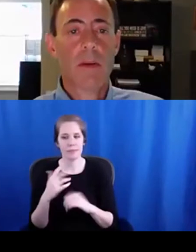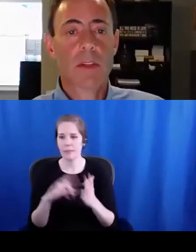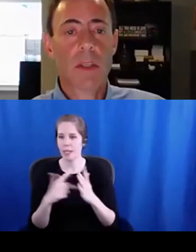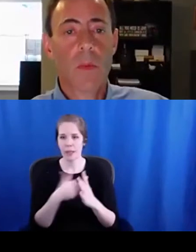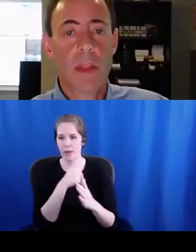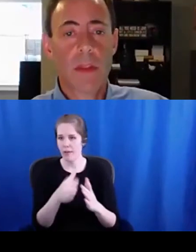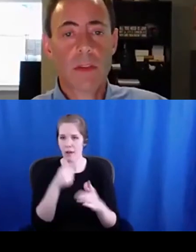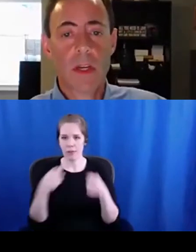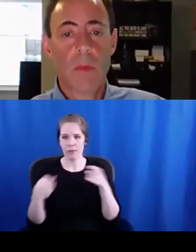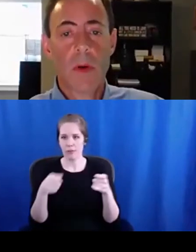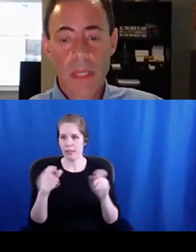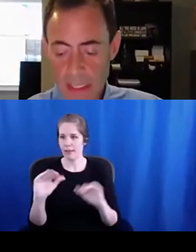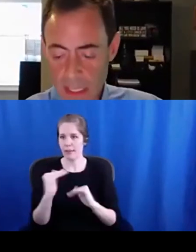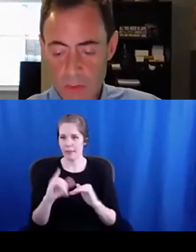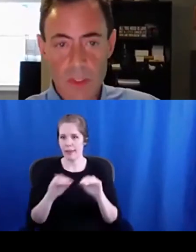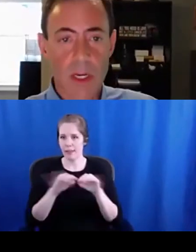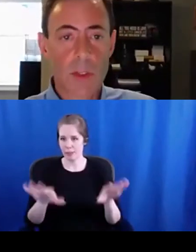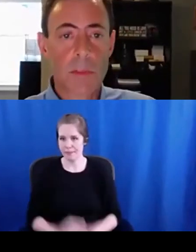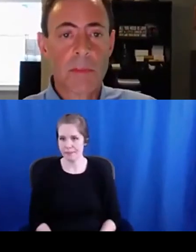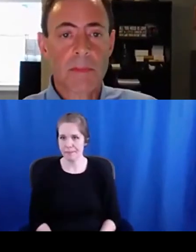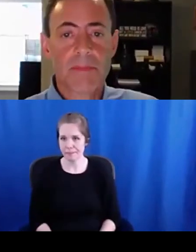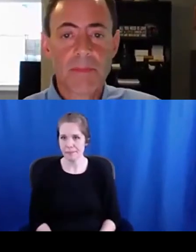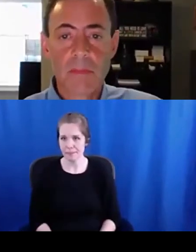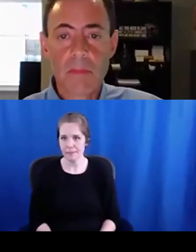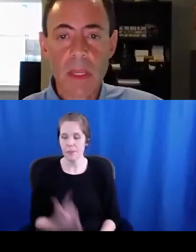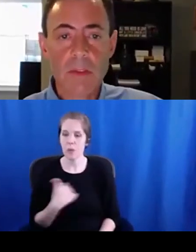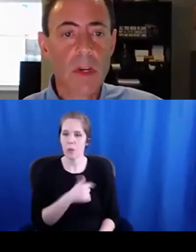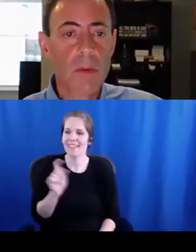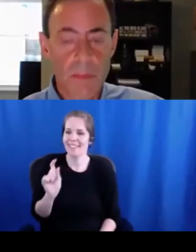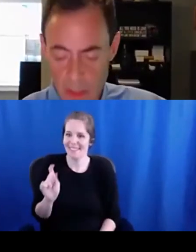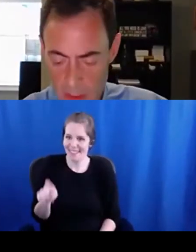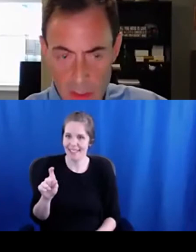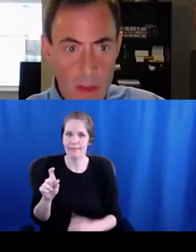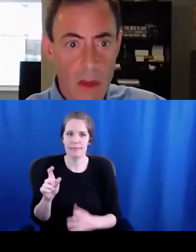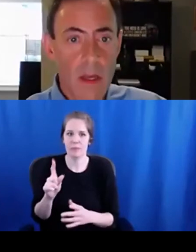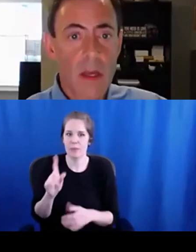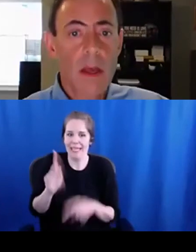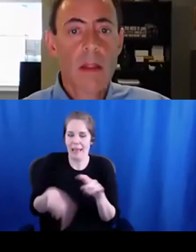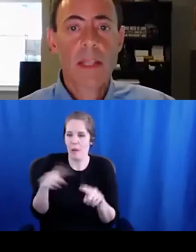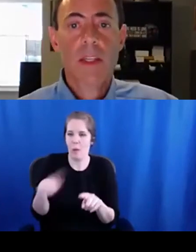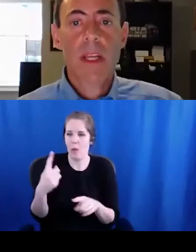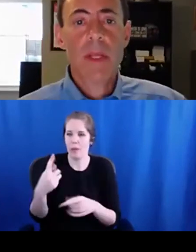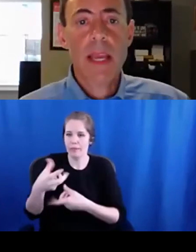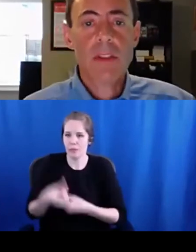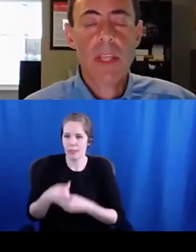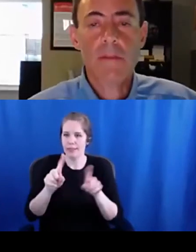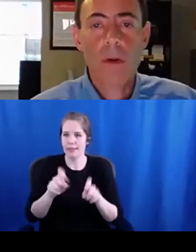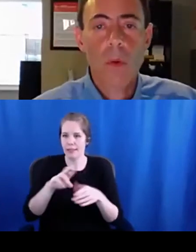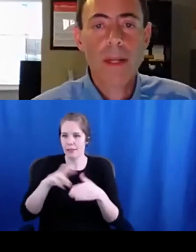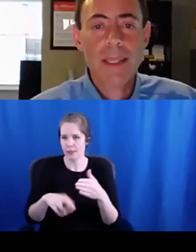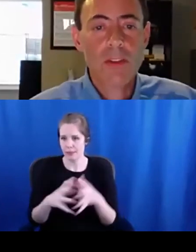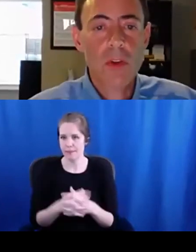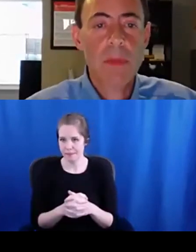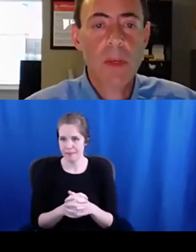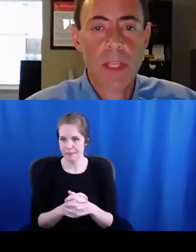the virus within the nursing home. We need test results. And so let's go to implications then for